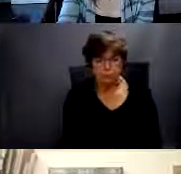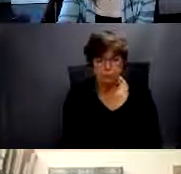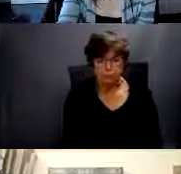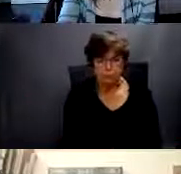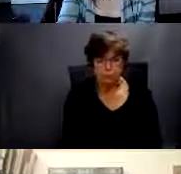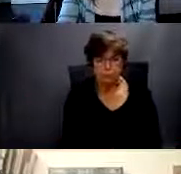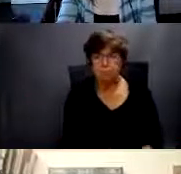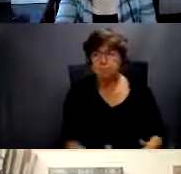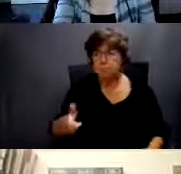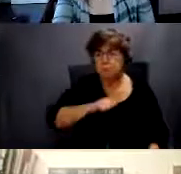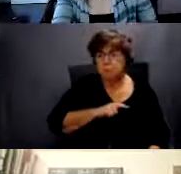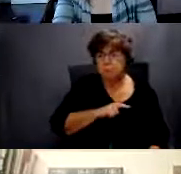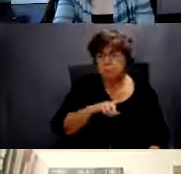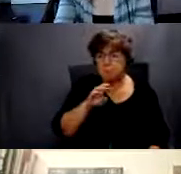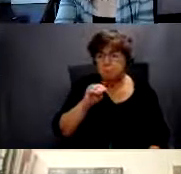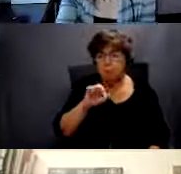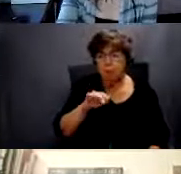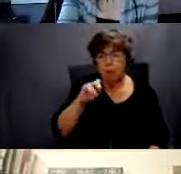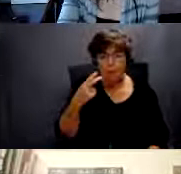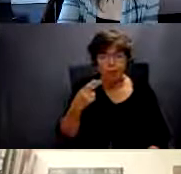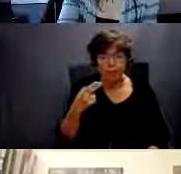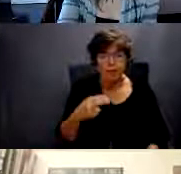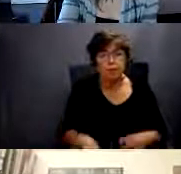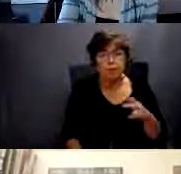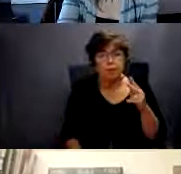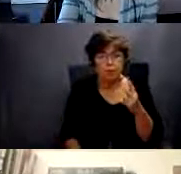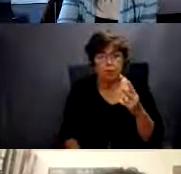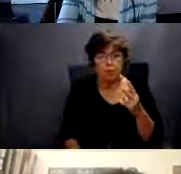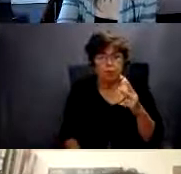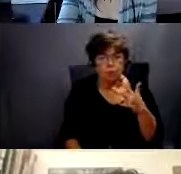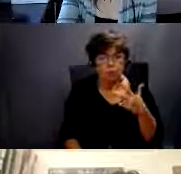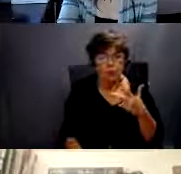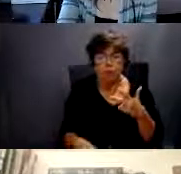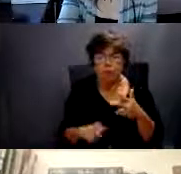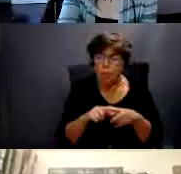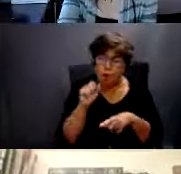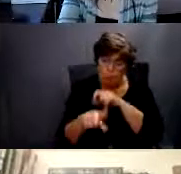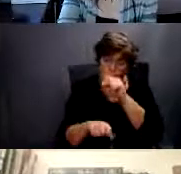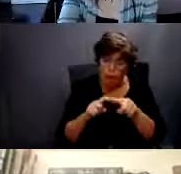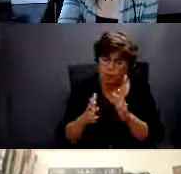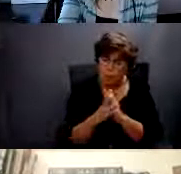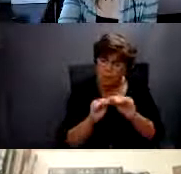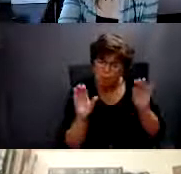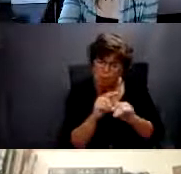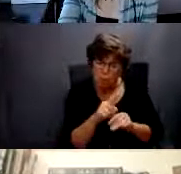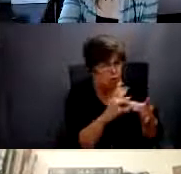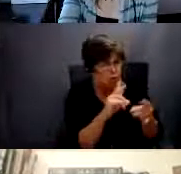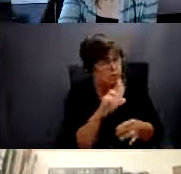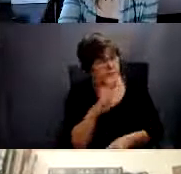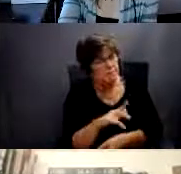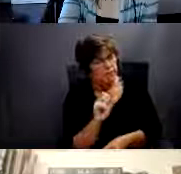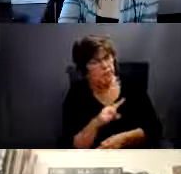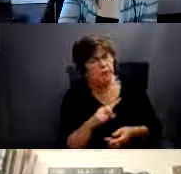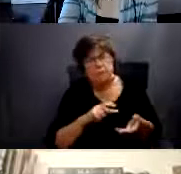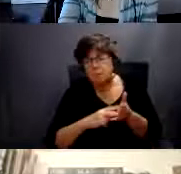I can do the next one. Thank you. Ask clarifying, open-ended questions. If you aren't sure what someone is talking about or the